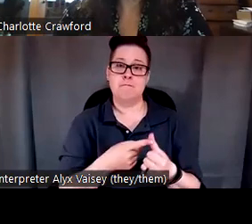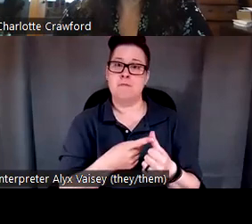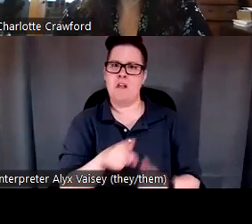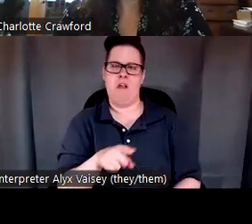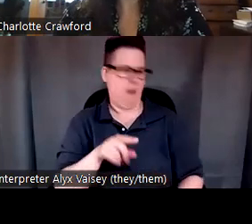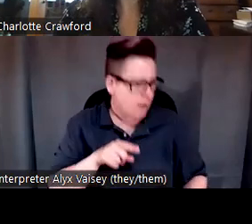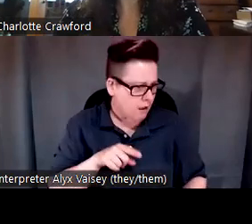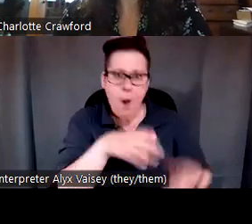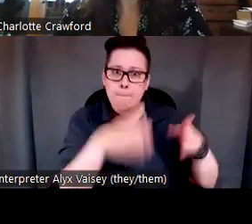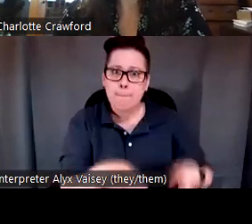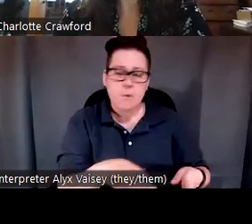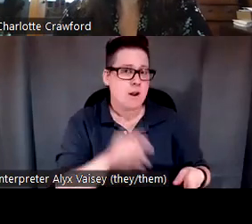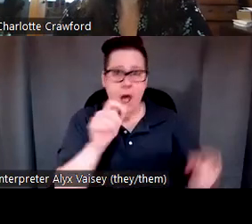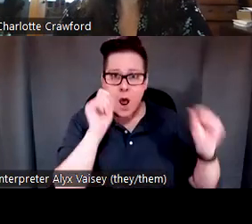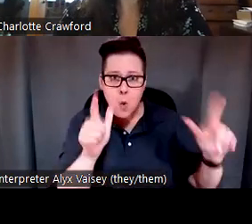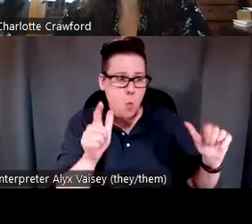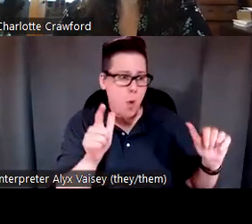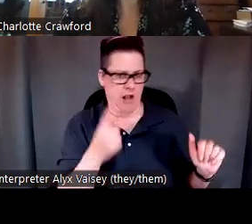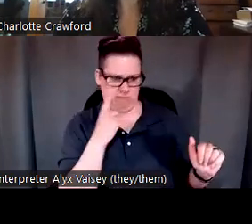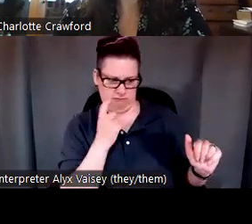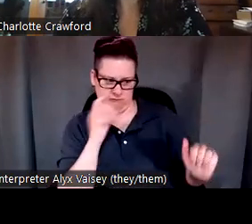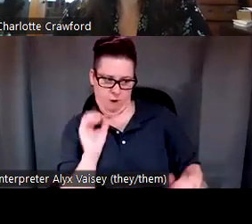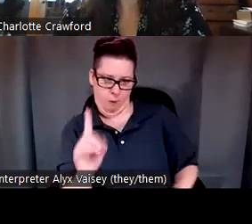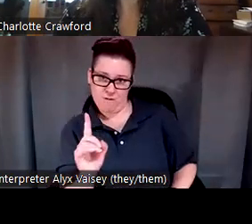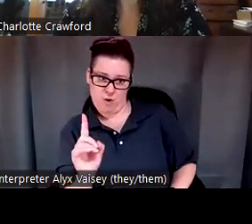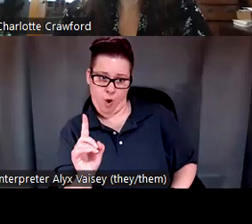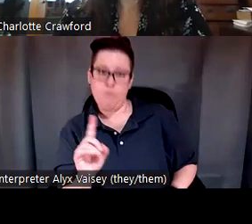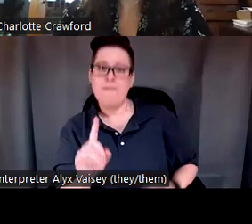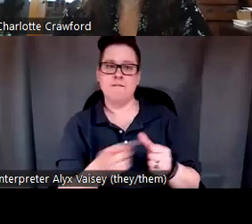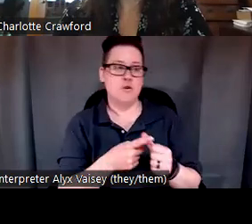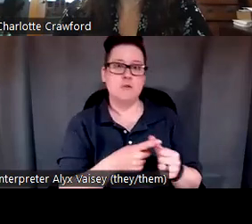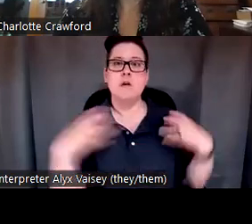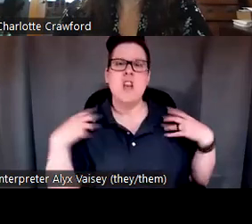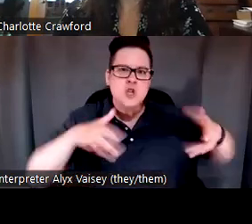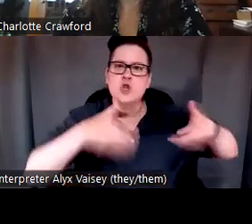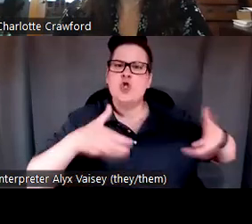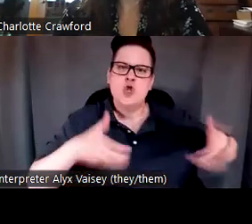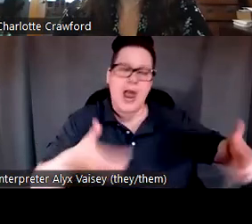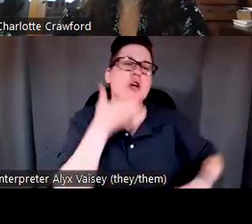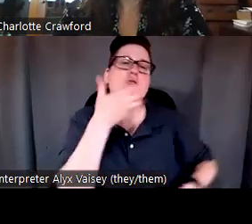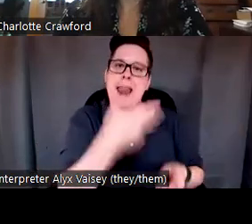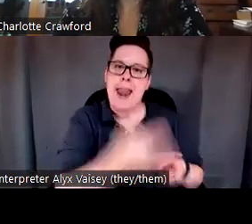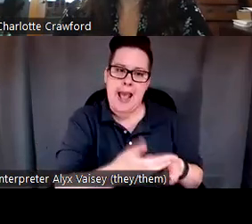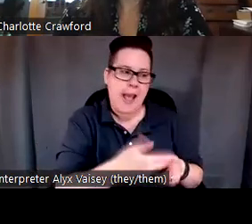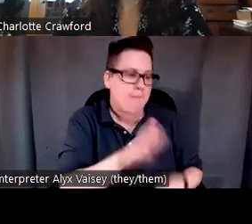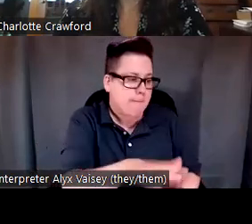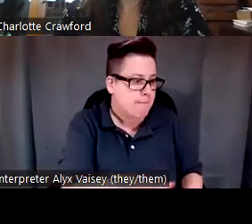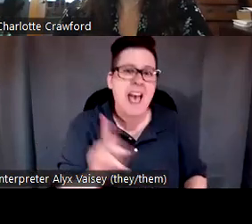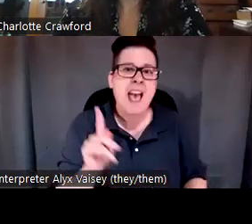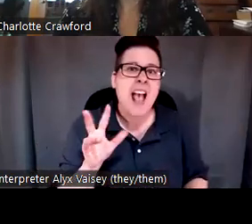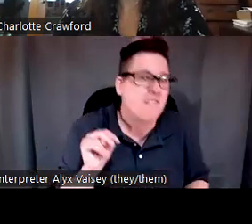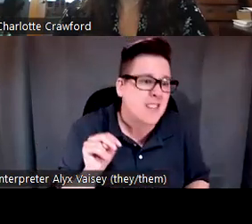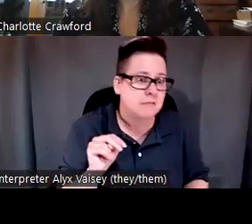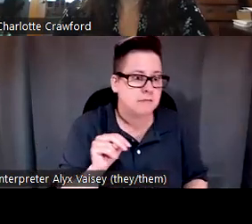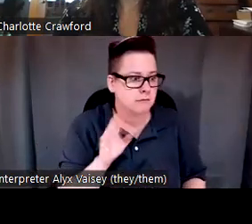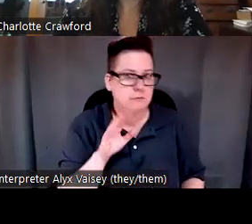someone who is unresponsive and you suspect an overdose, first shake their shoulders and shout their name. Kevin. Ask if he